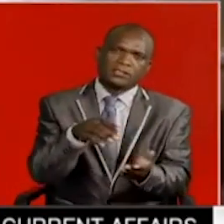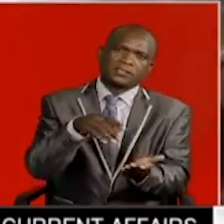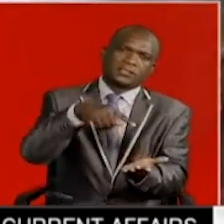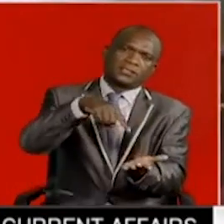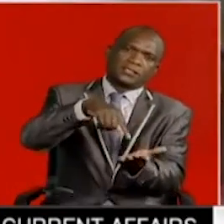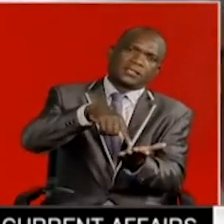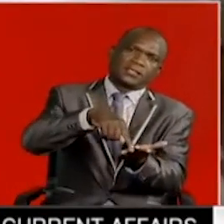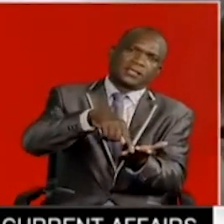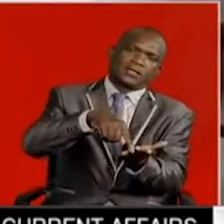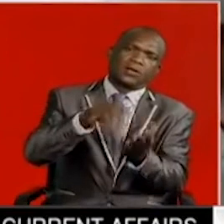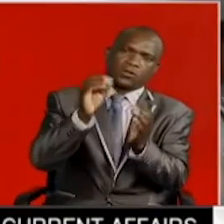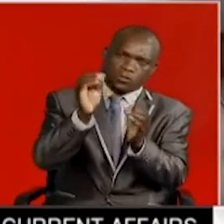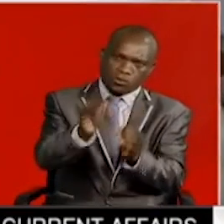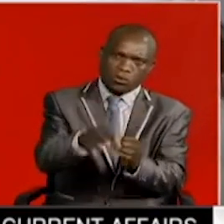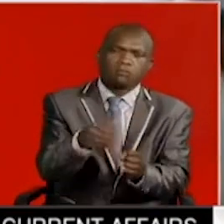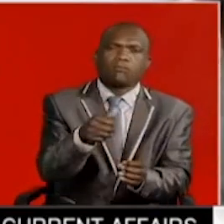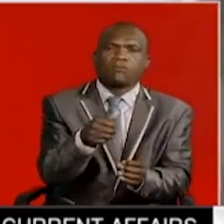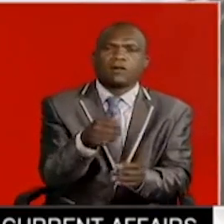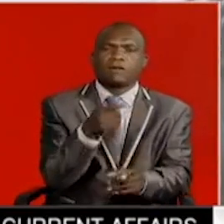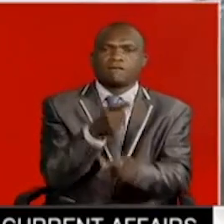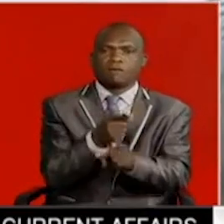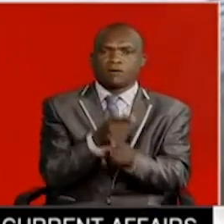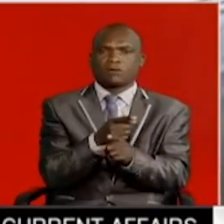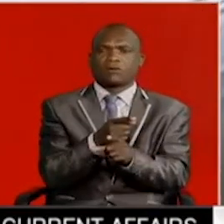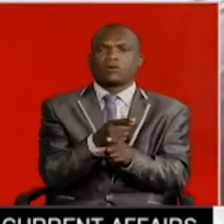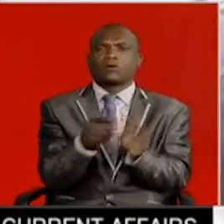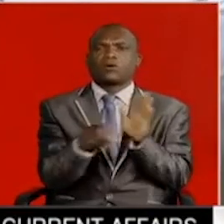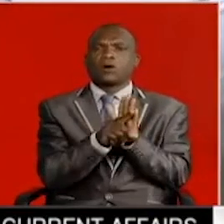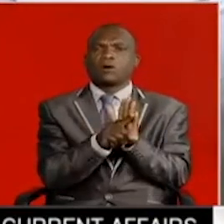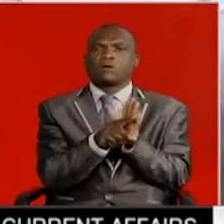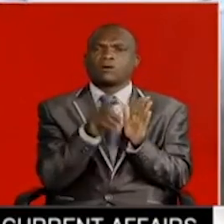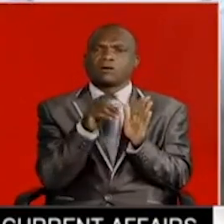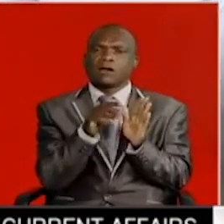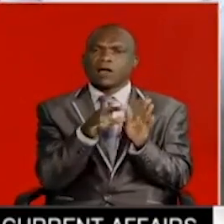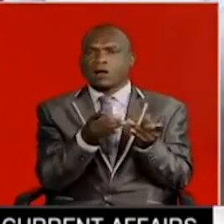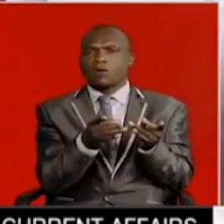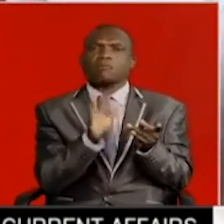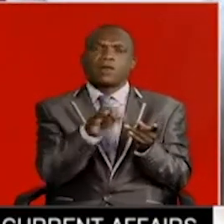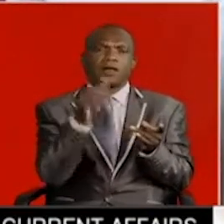generation following existing protocols.